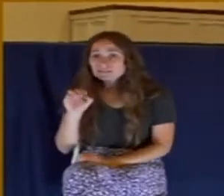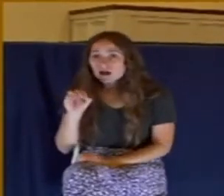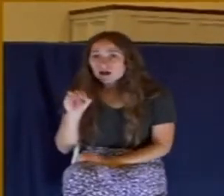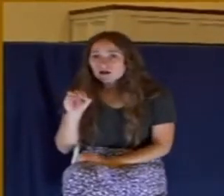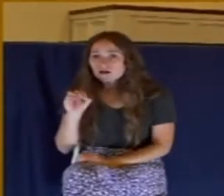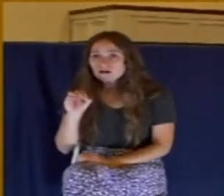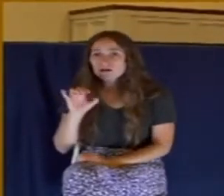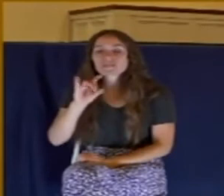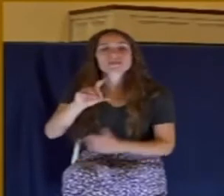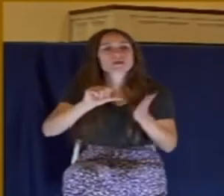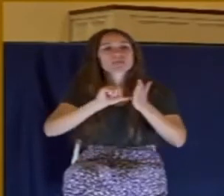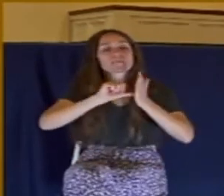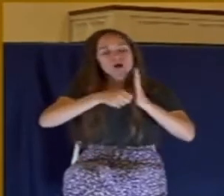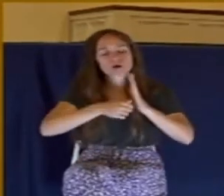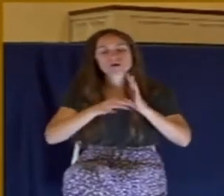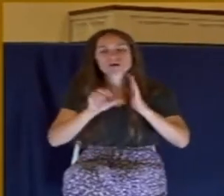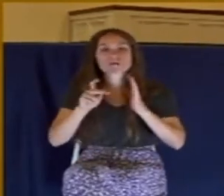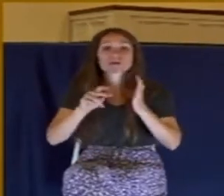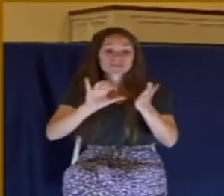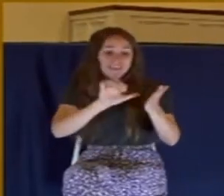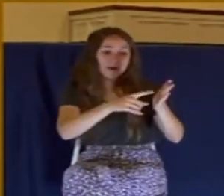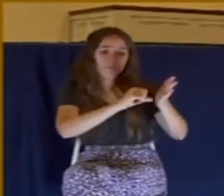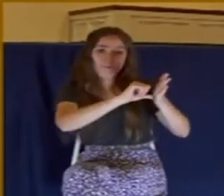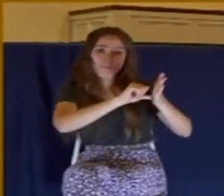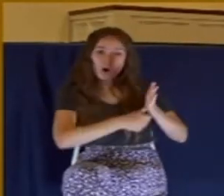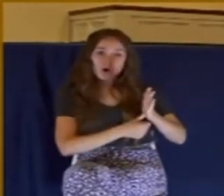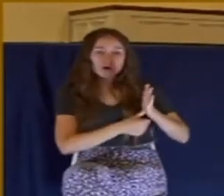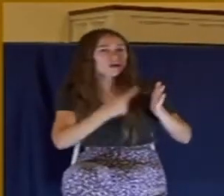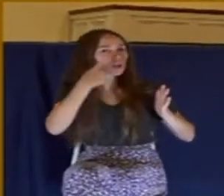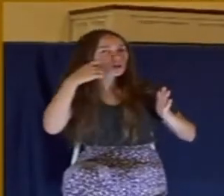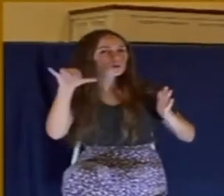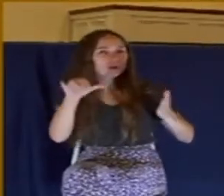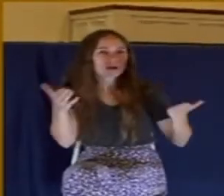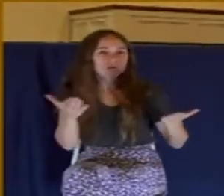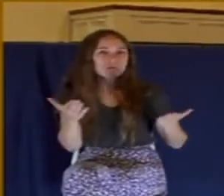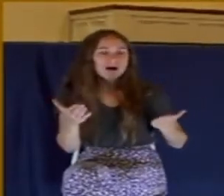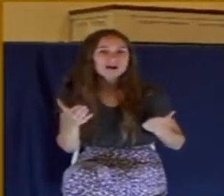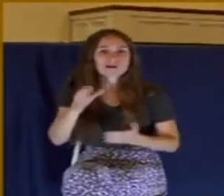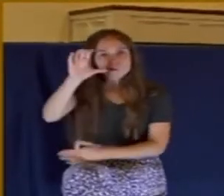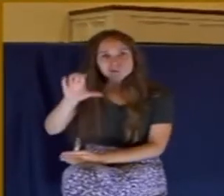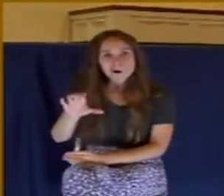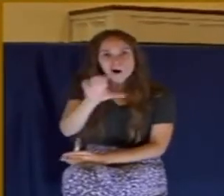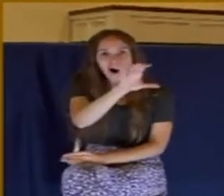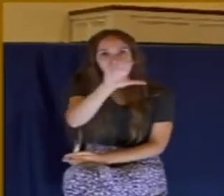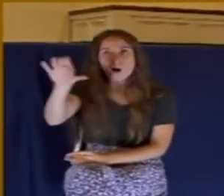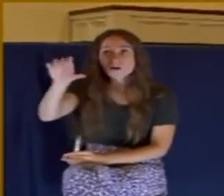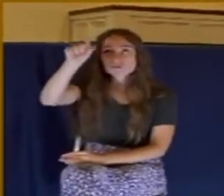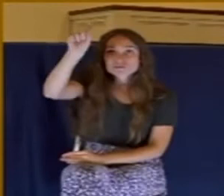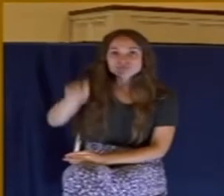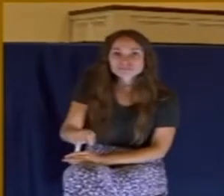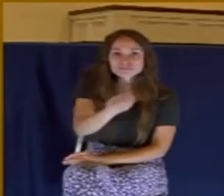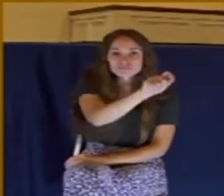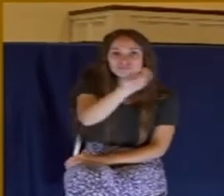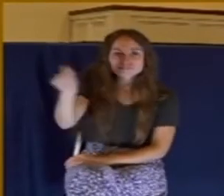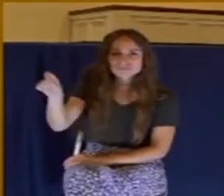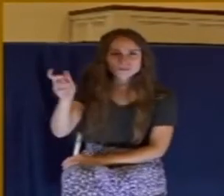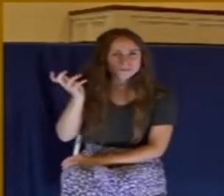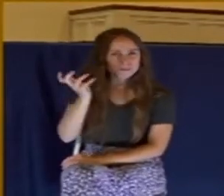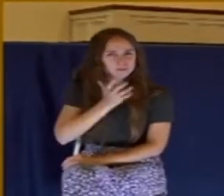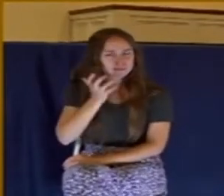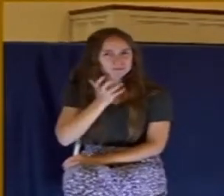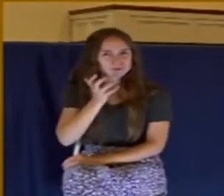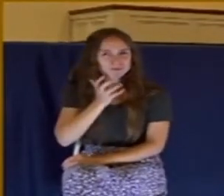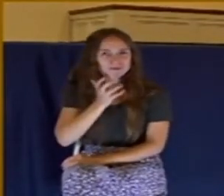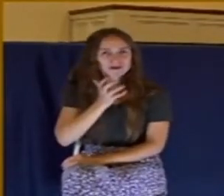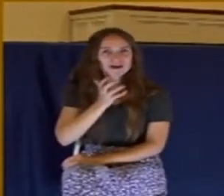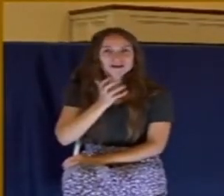cross. It was a cross. Think about that. Go through. Everyone you see weeping and sighing over